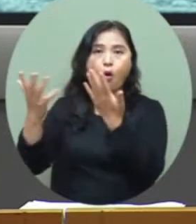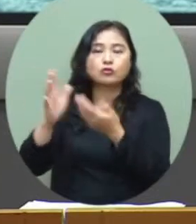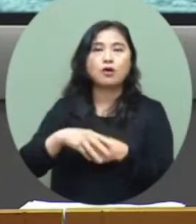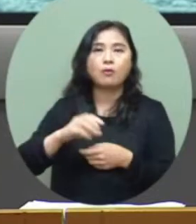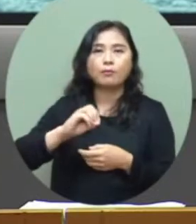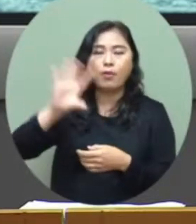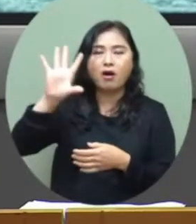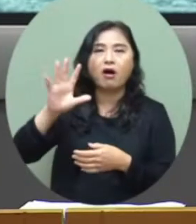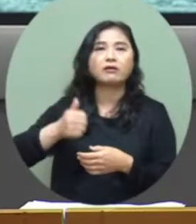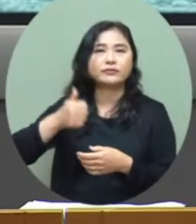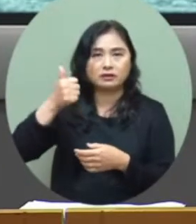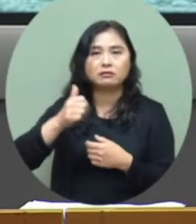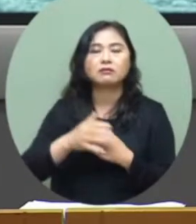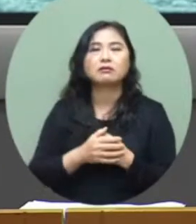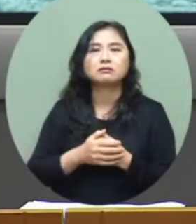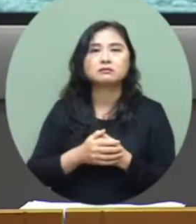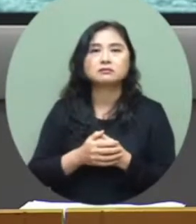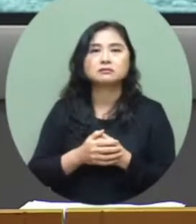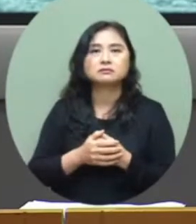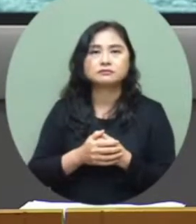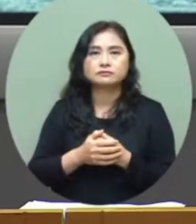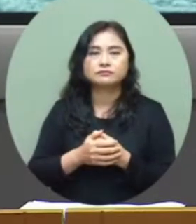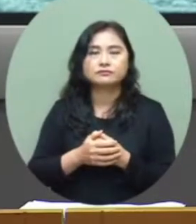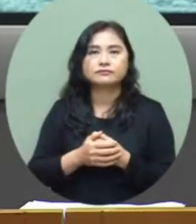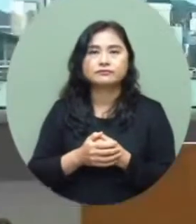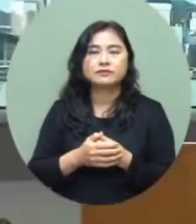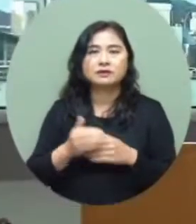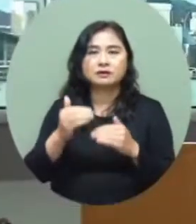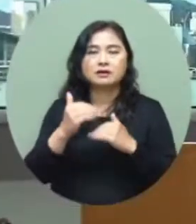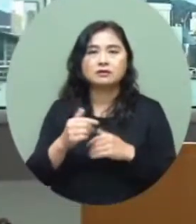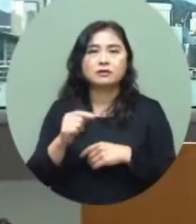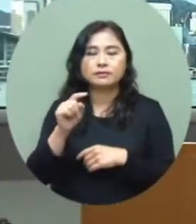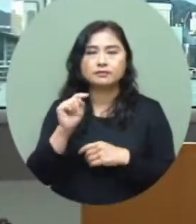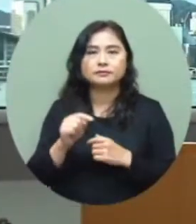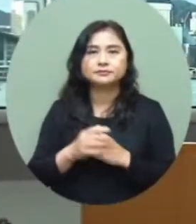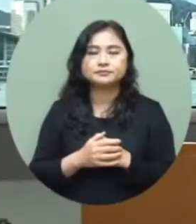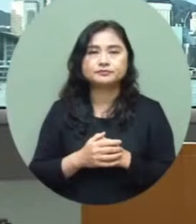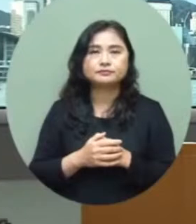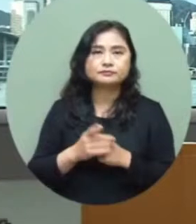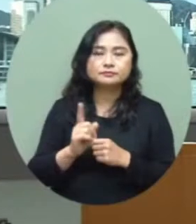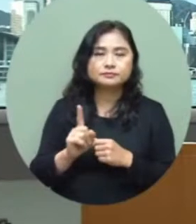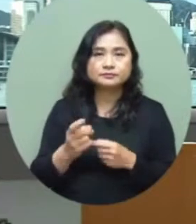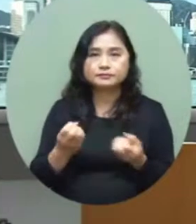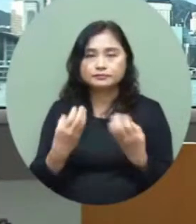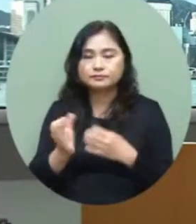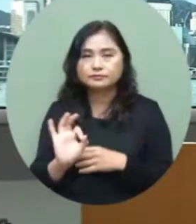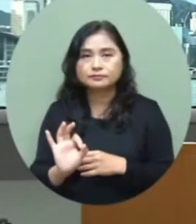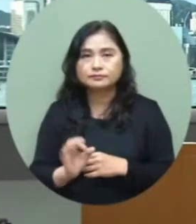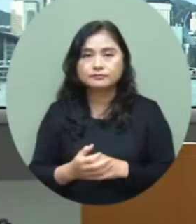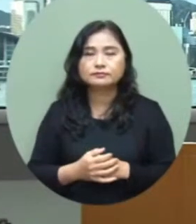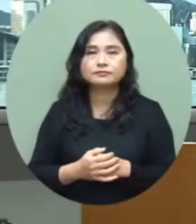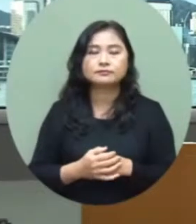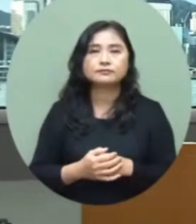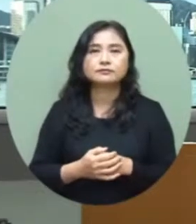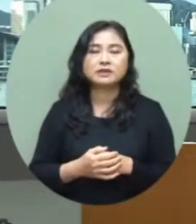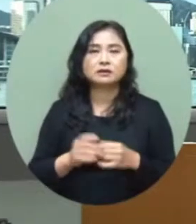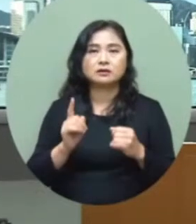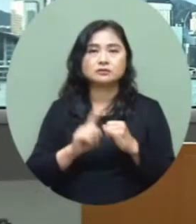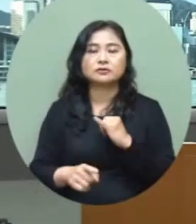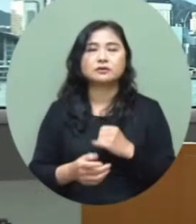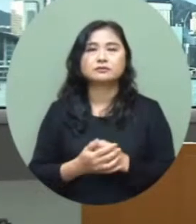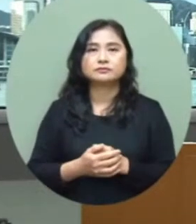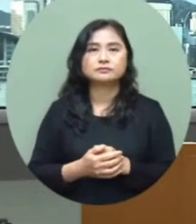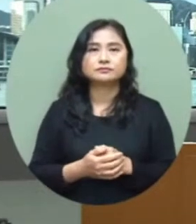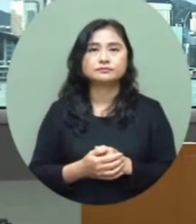as part of the 3,142 because they have used alternative ways to report to us. So any further